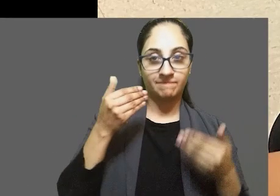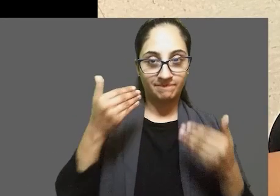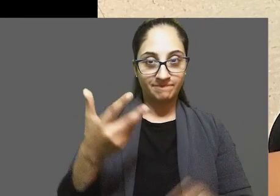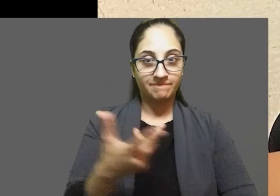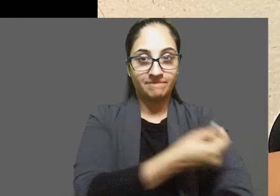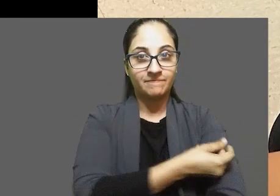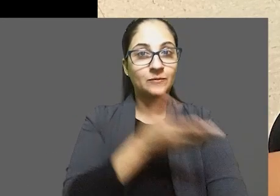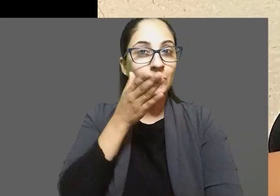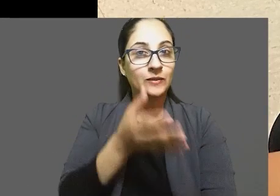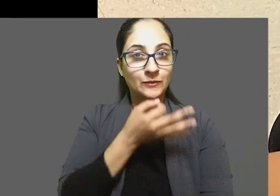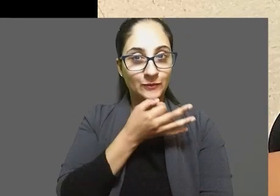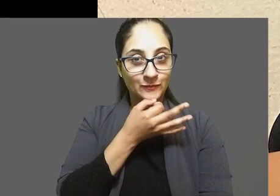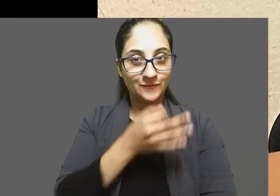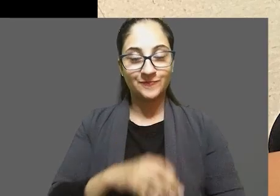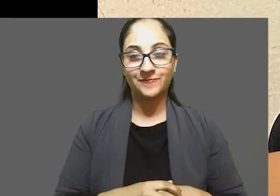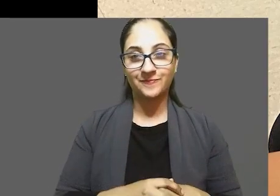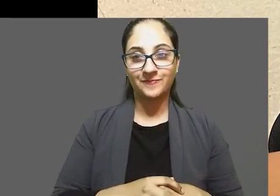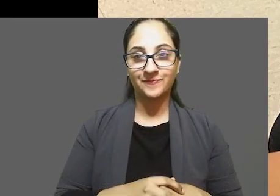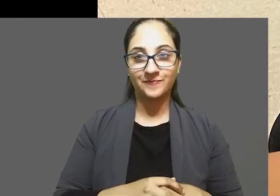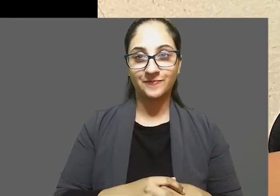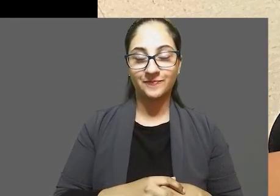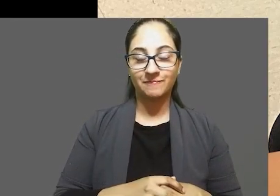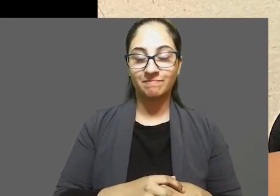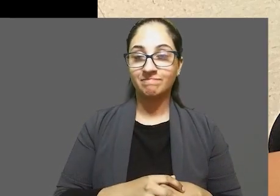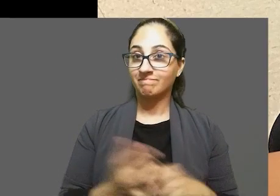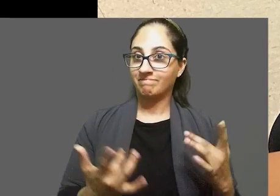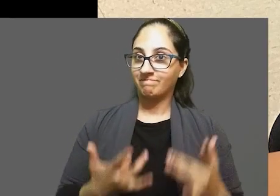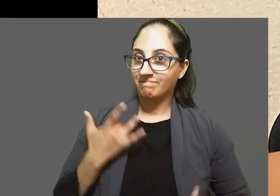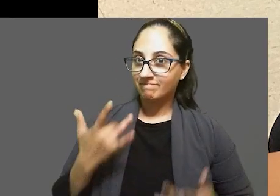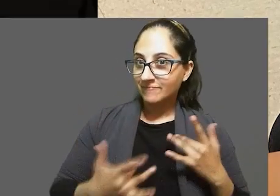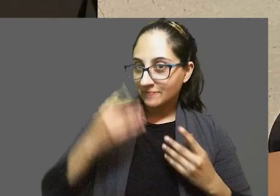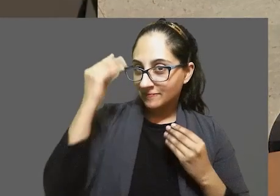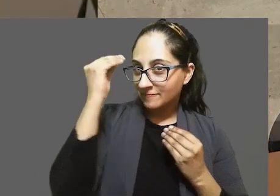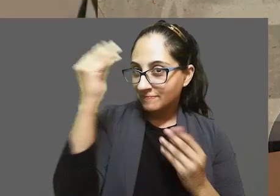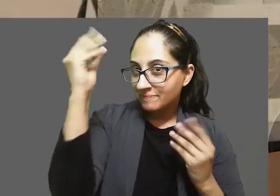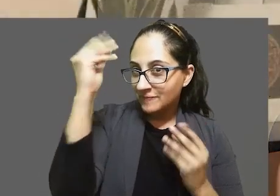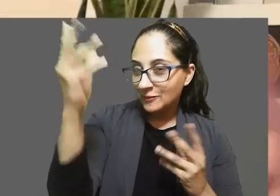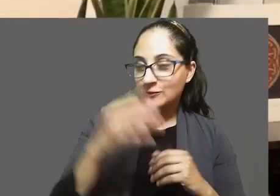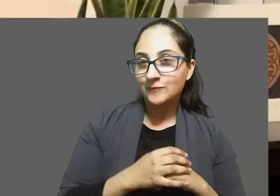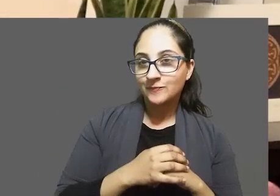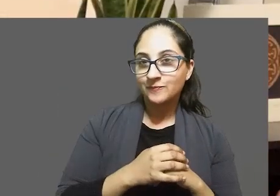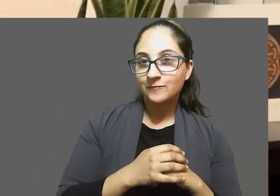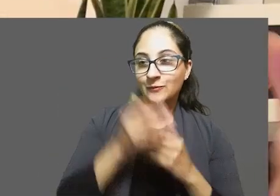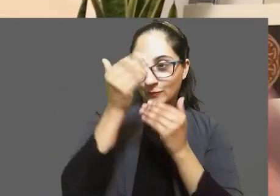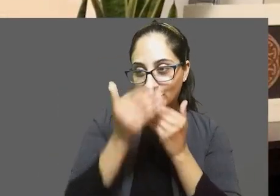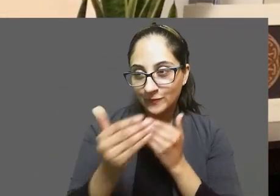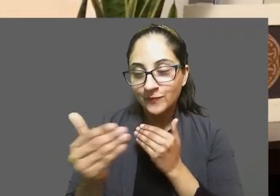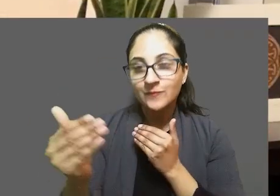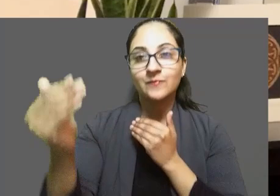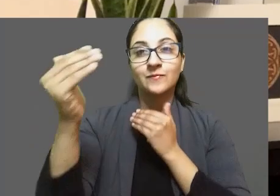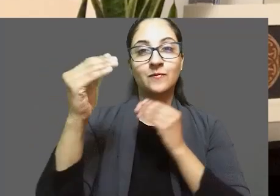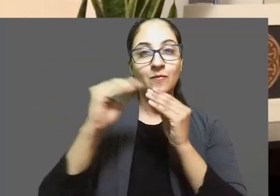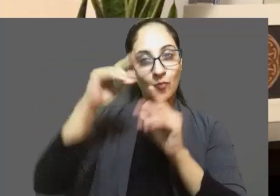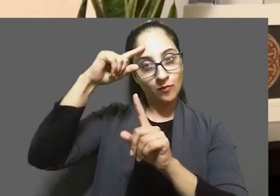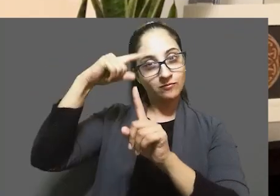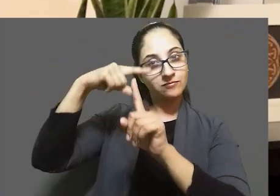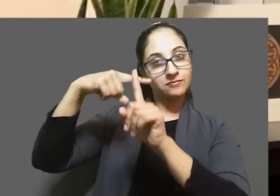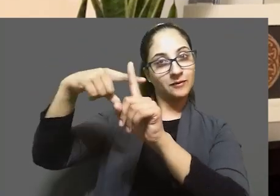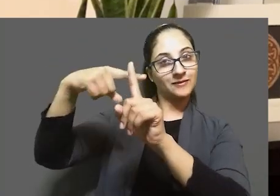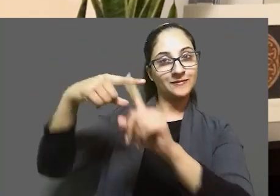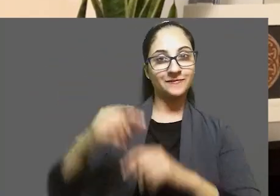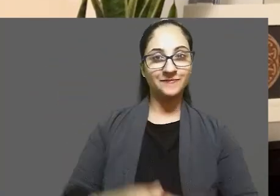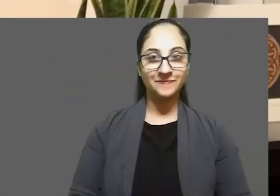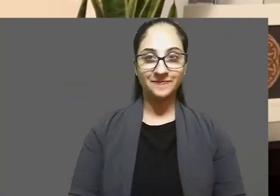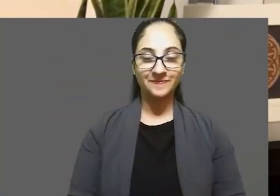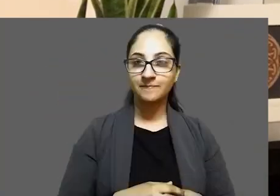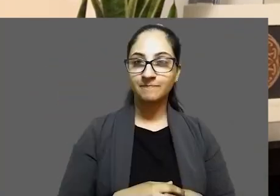to see the light at the end of the tunnel growing brighter each day. Over the last several weeks, I have been